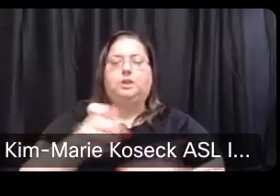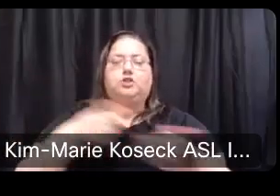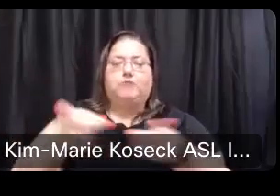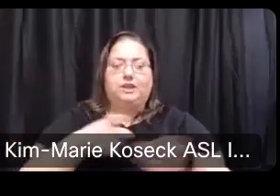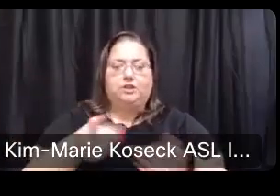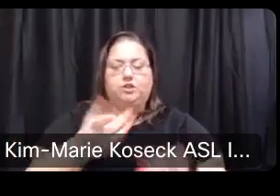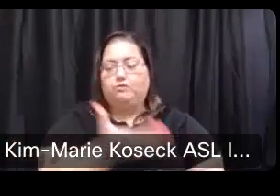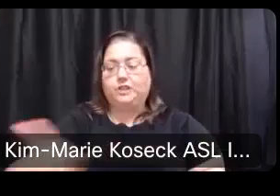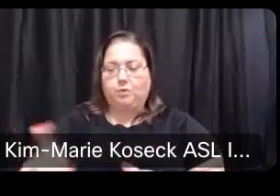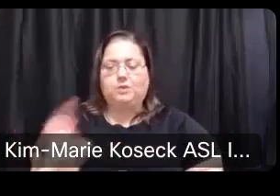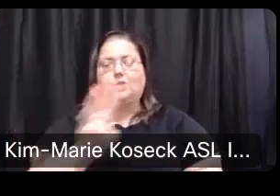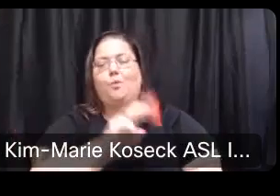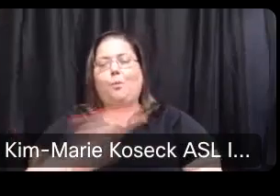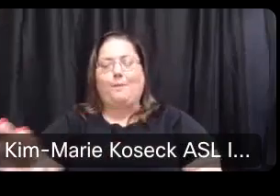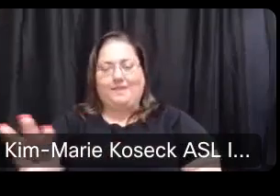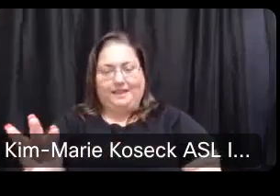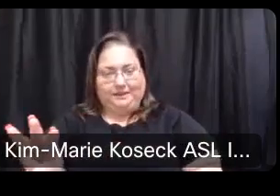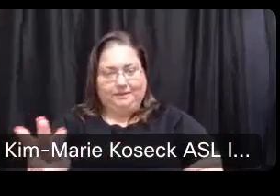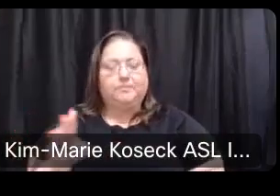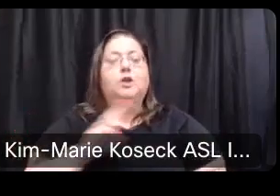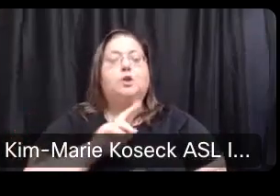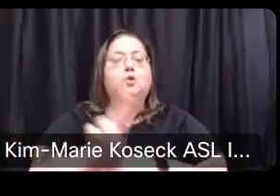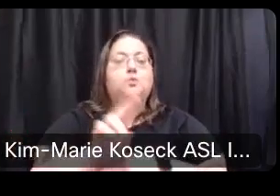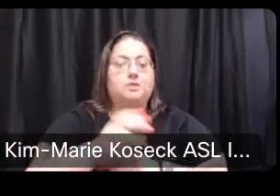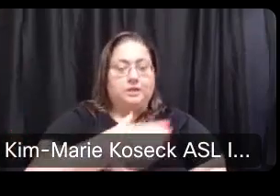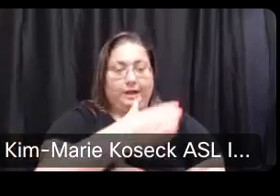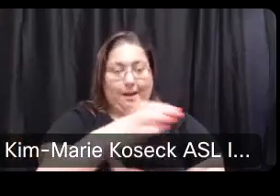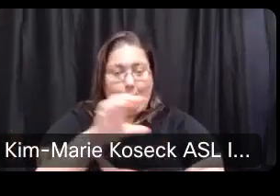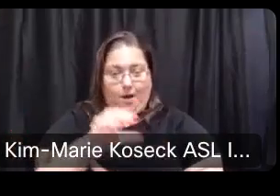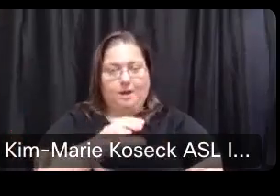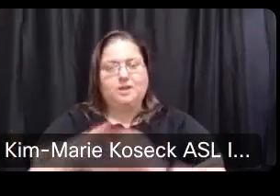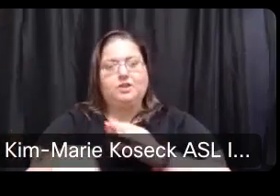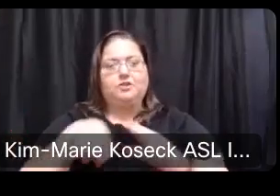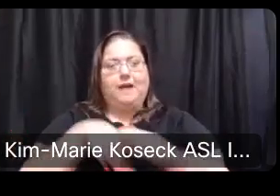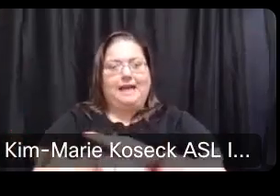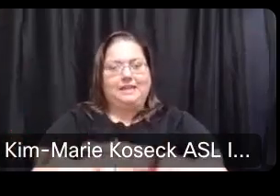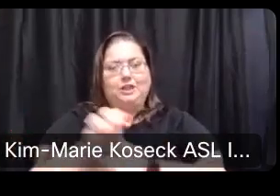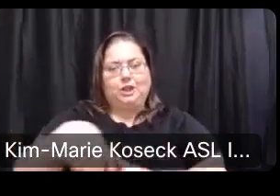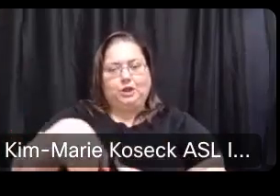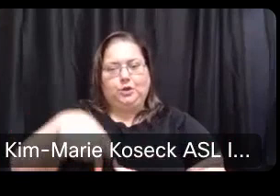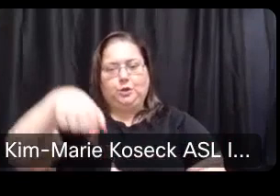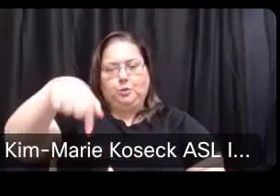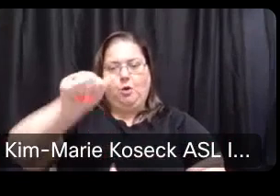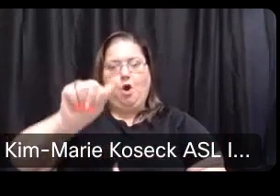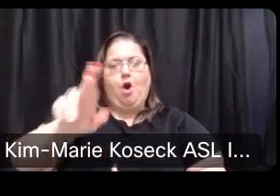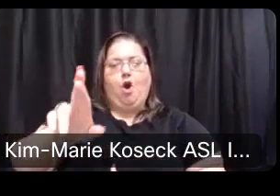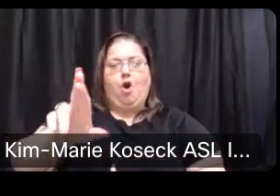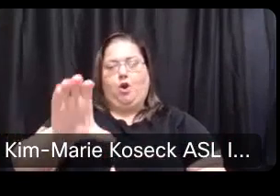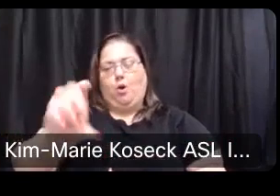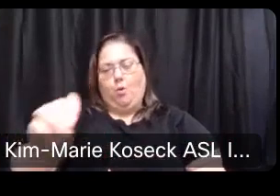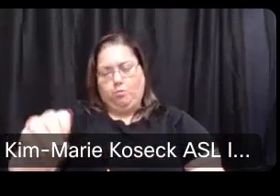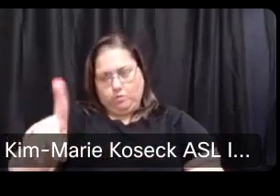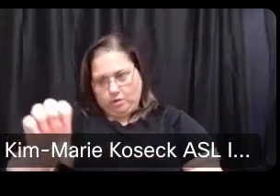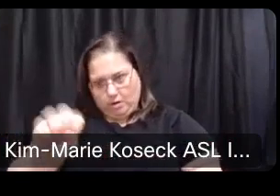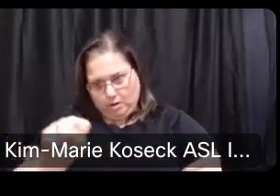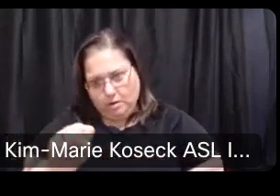resource web links. Please use the camera feature on your phone to access the QR codes. Feel free to